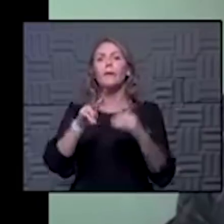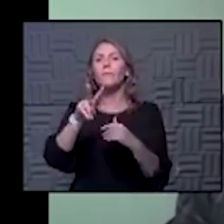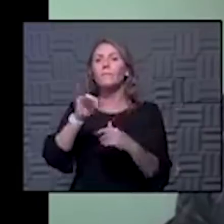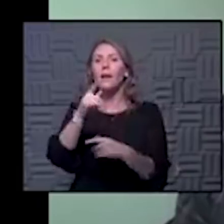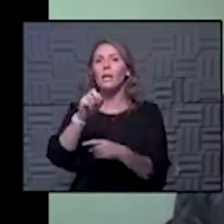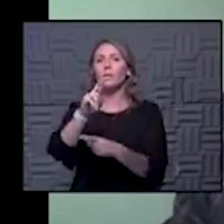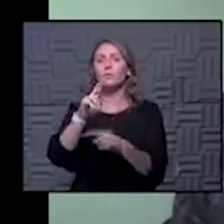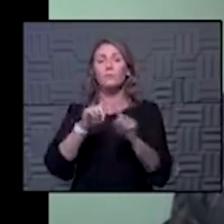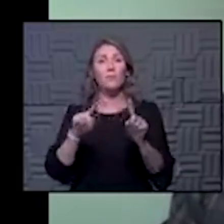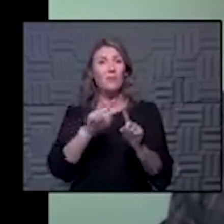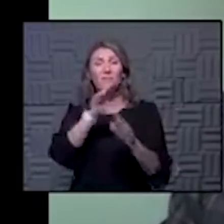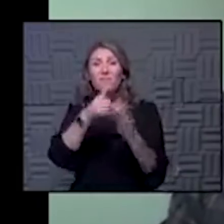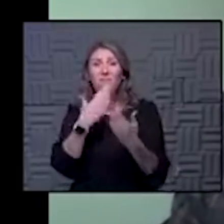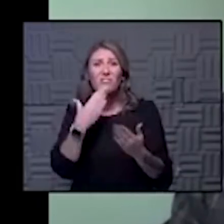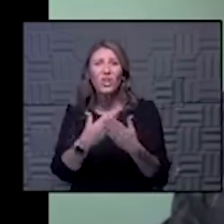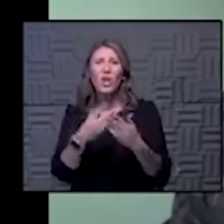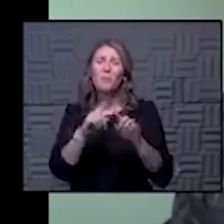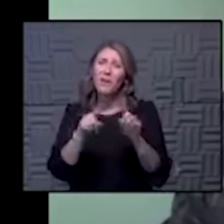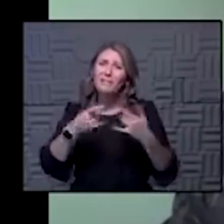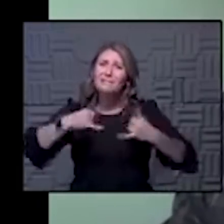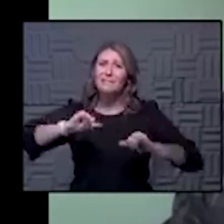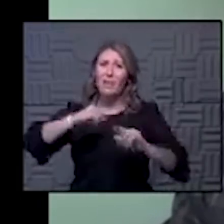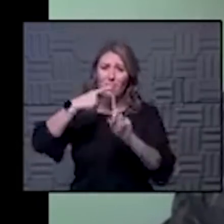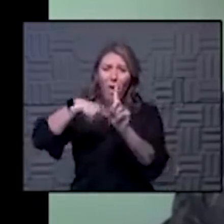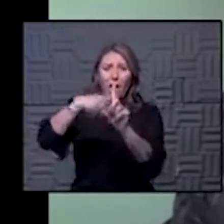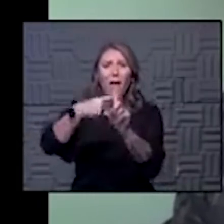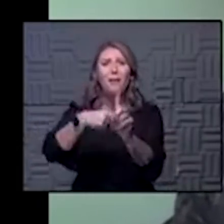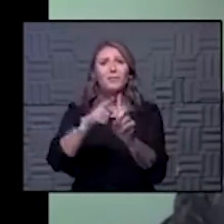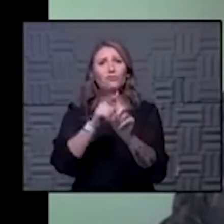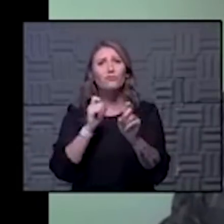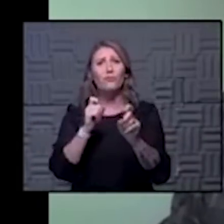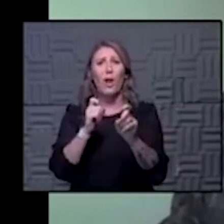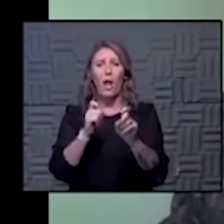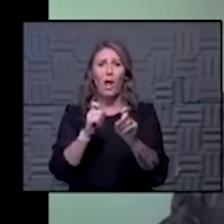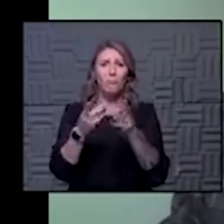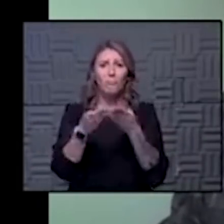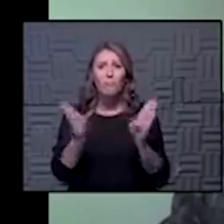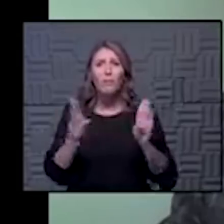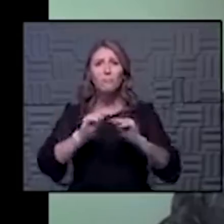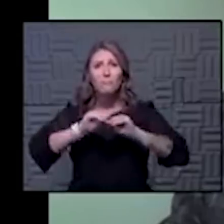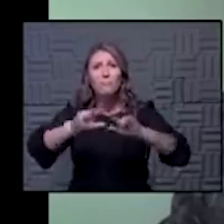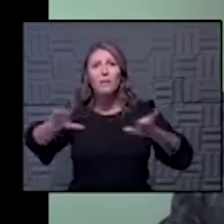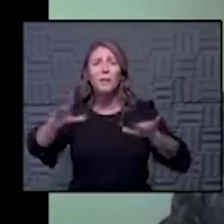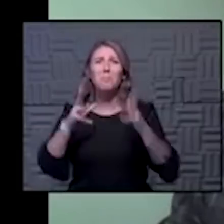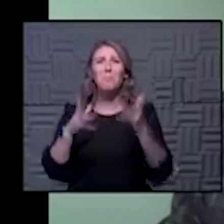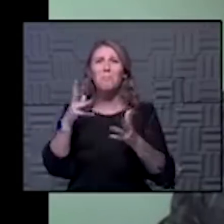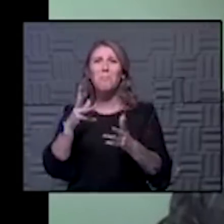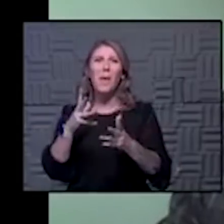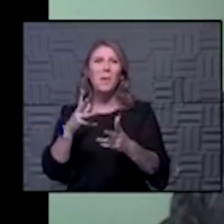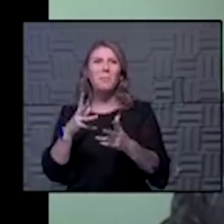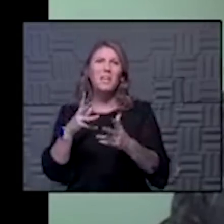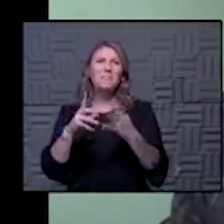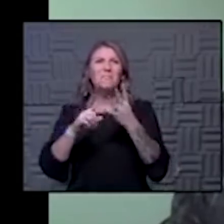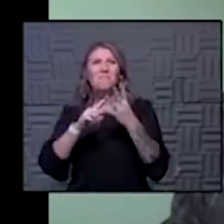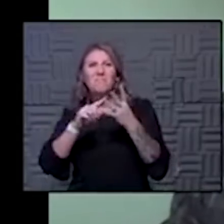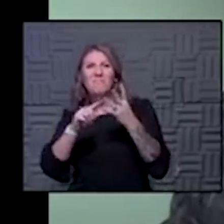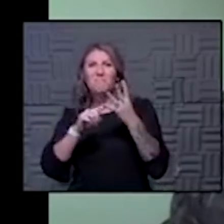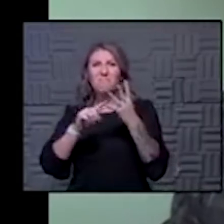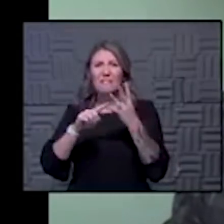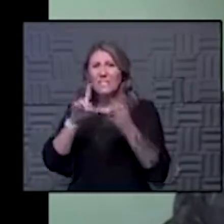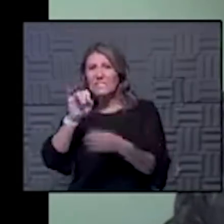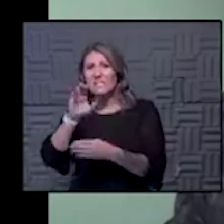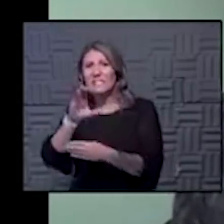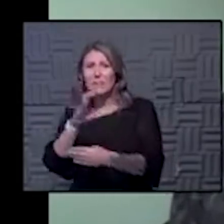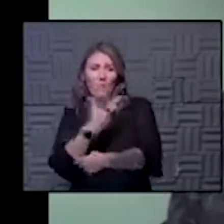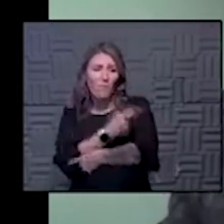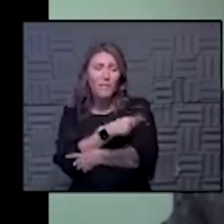really good stuff, but we're still months away from widespread use of it. We may have some vaccine here by the middle to end of December, but nowhere near enough.